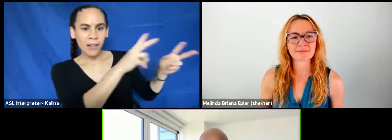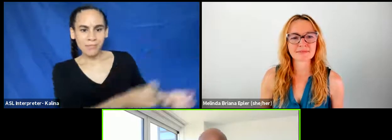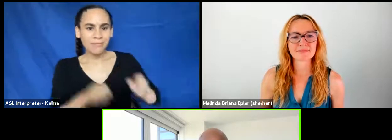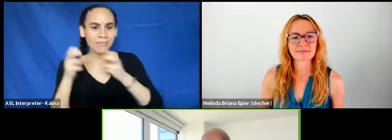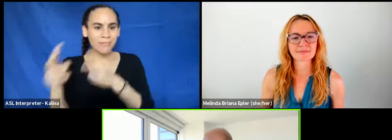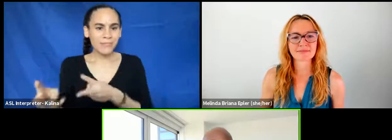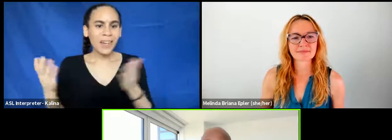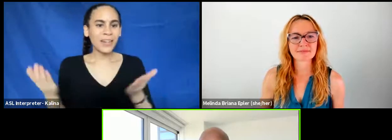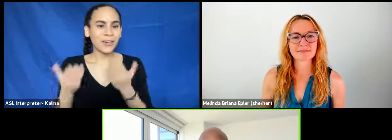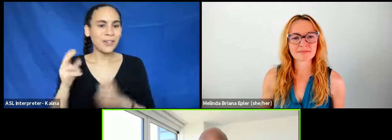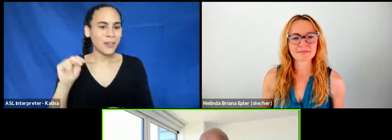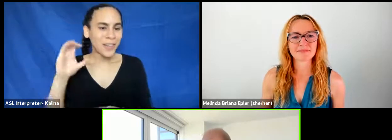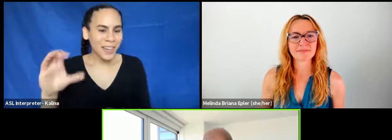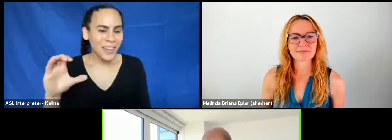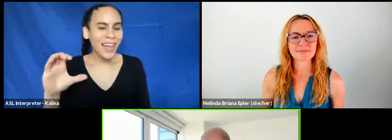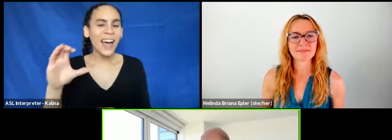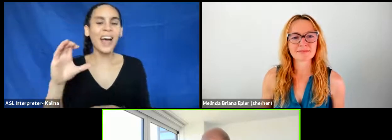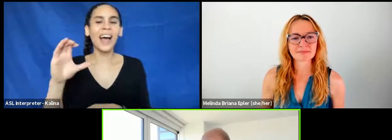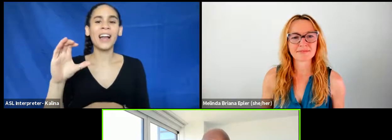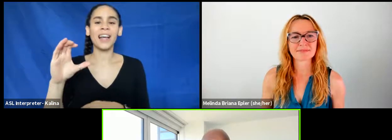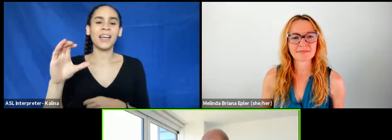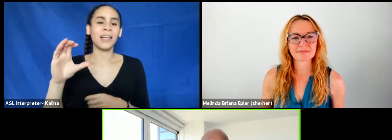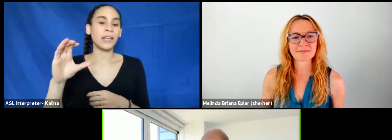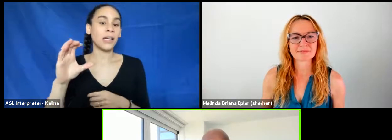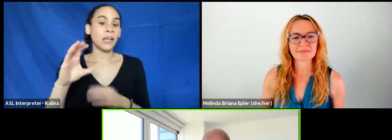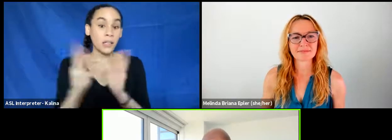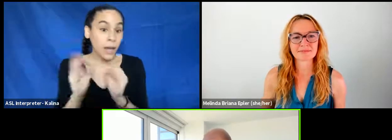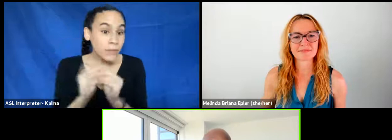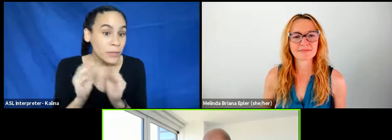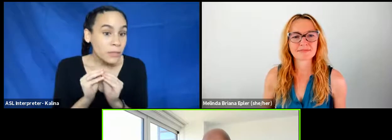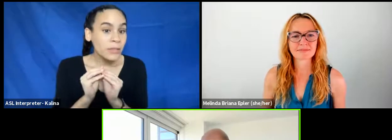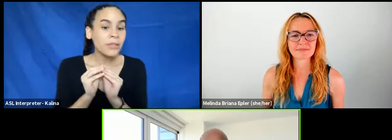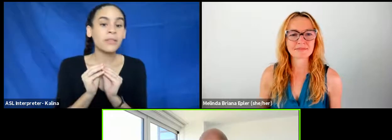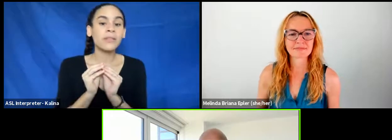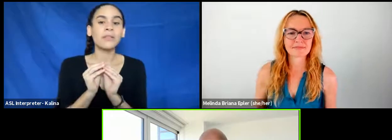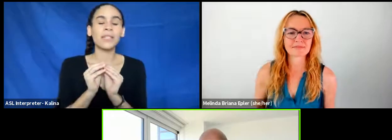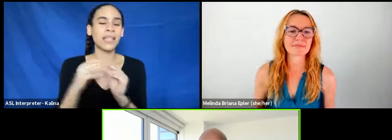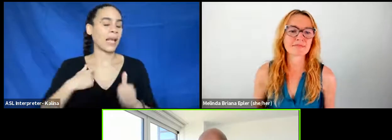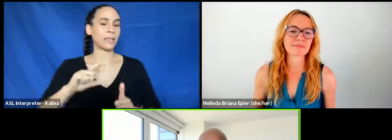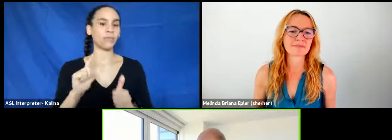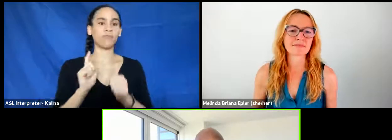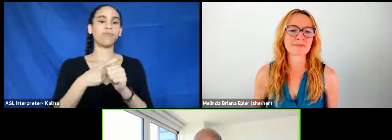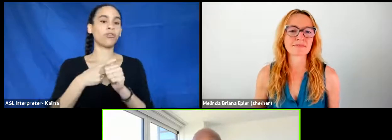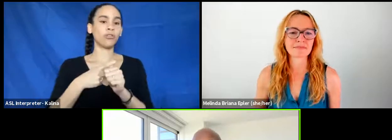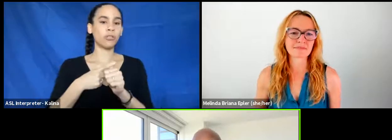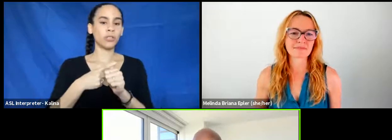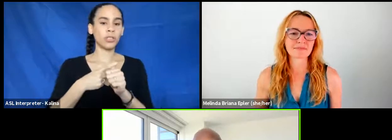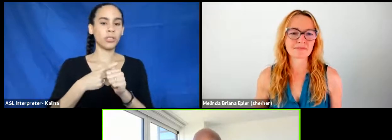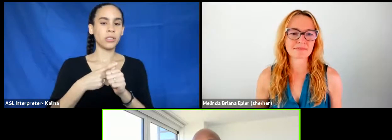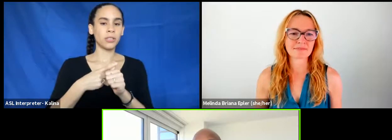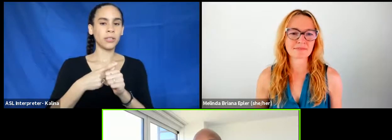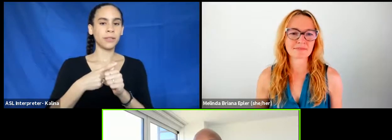was tweet ups, whether it was conferences. I did the very first I